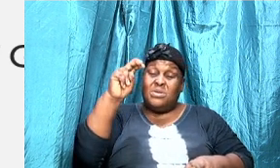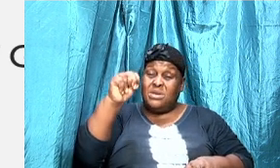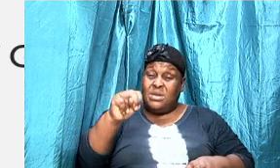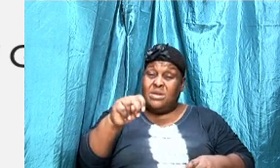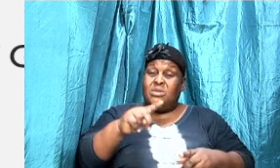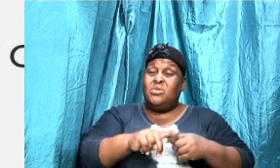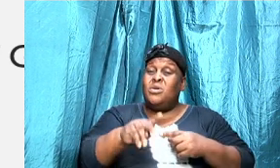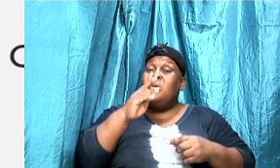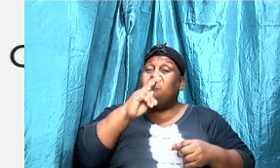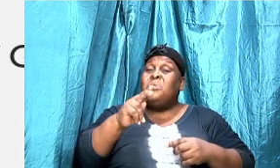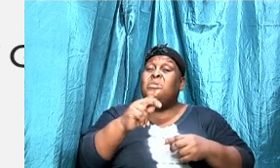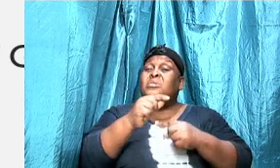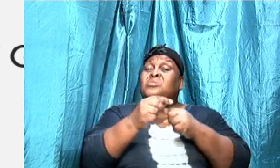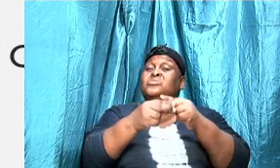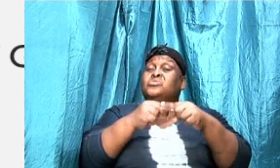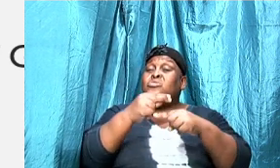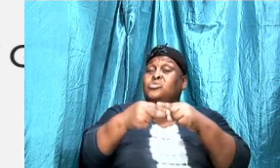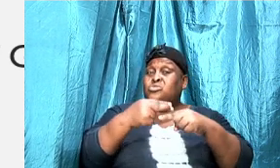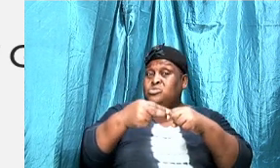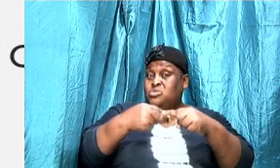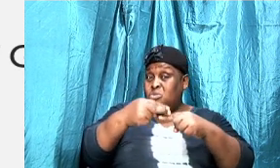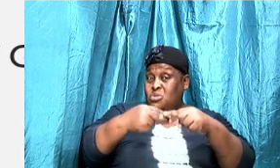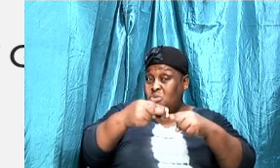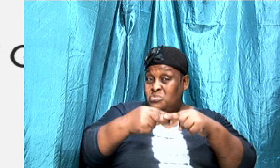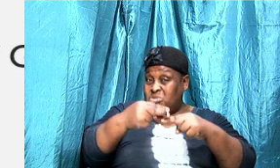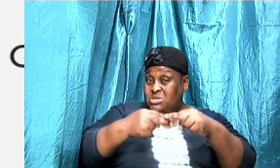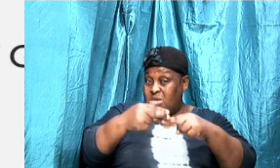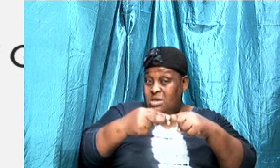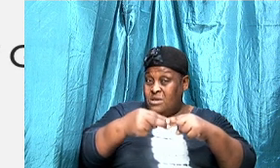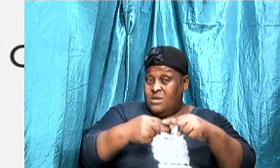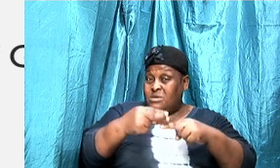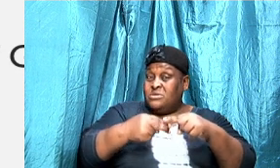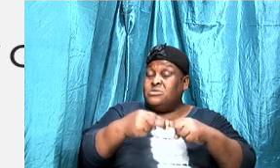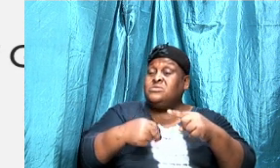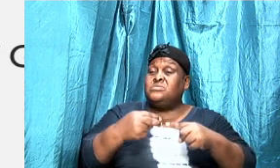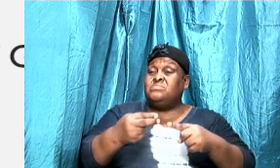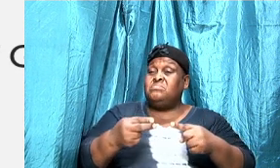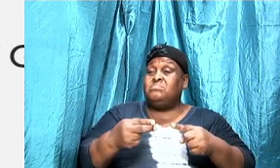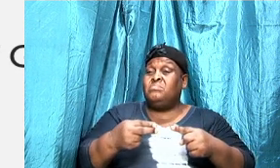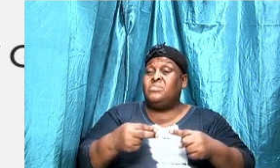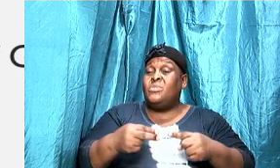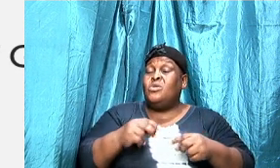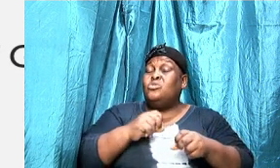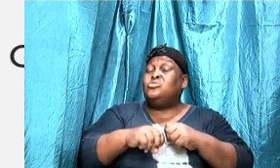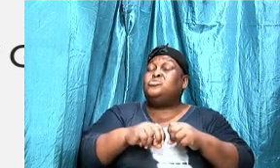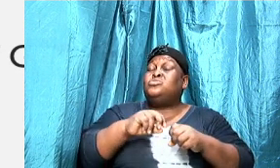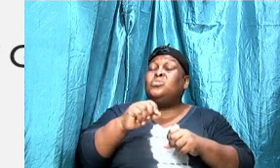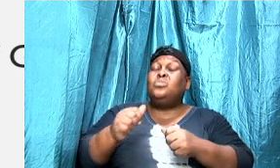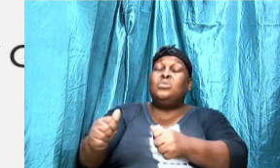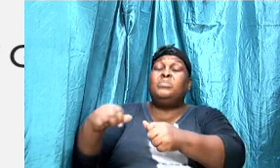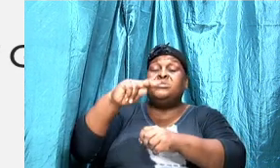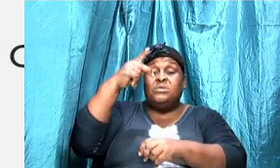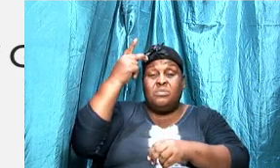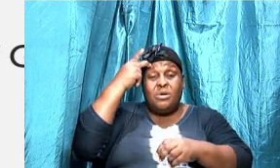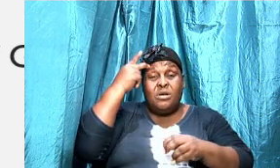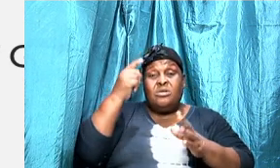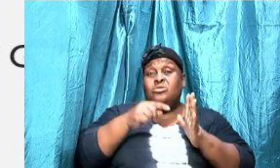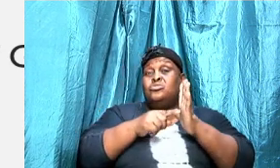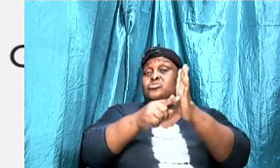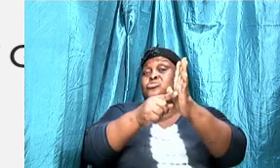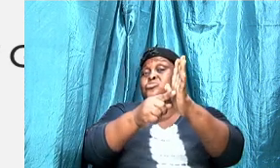And so Paul pointed out to the Jews that, you know, they were really sinners, and even though they had the law,